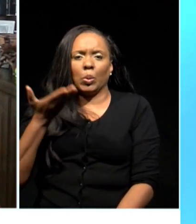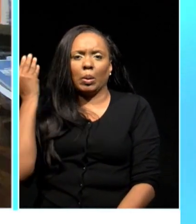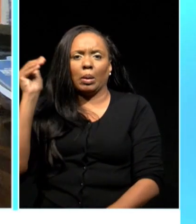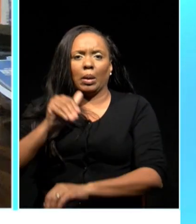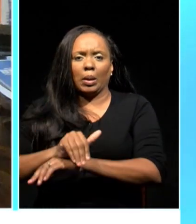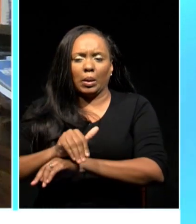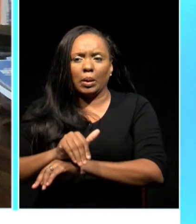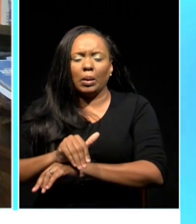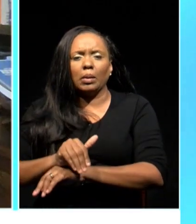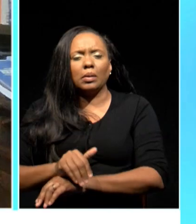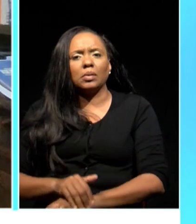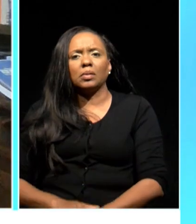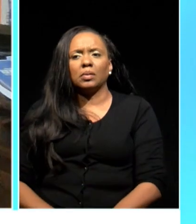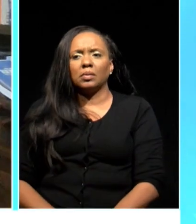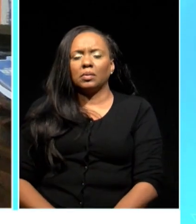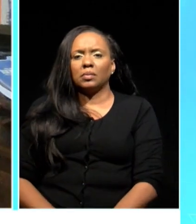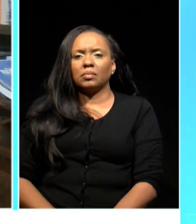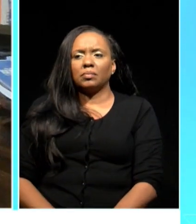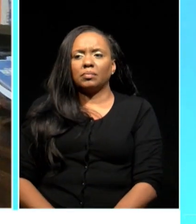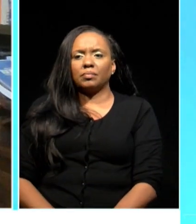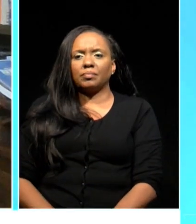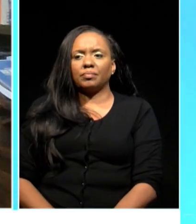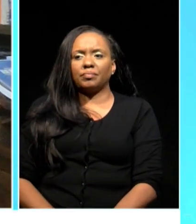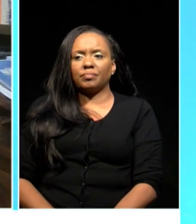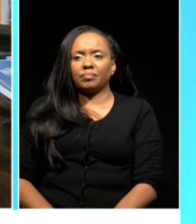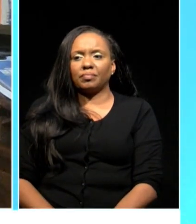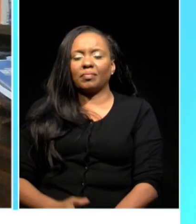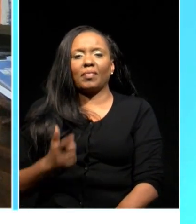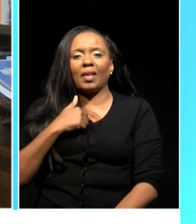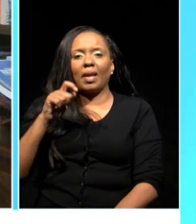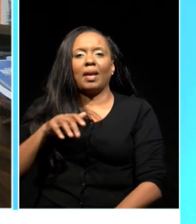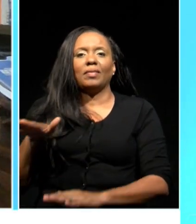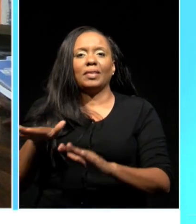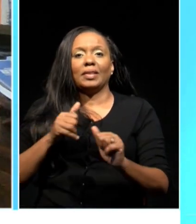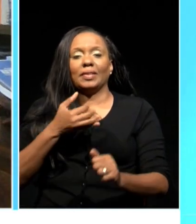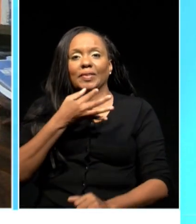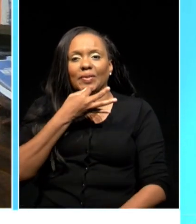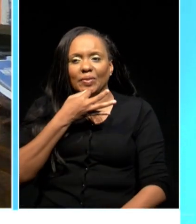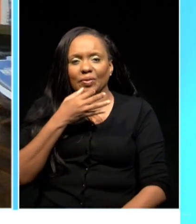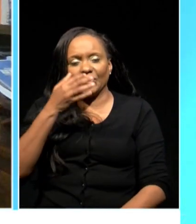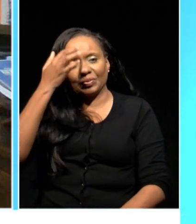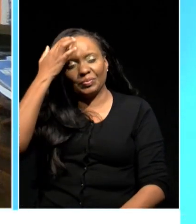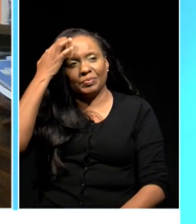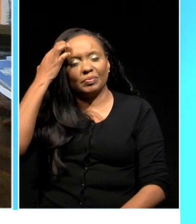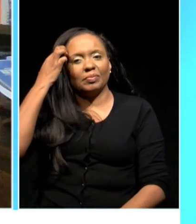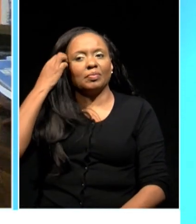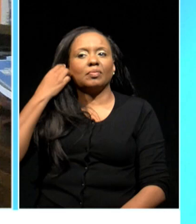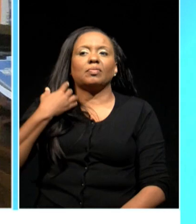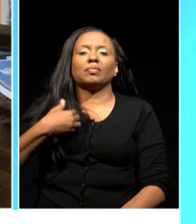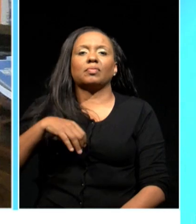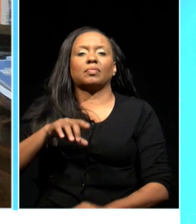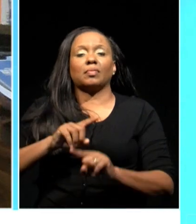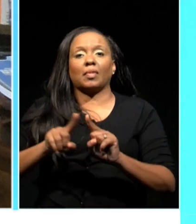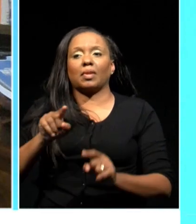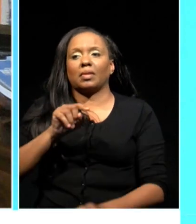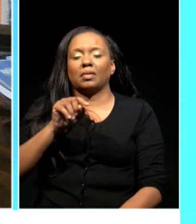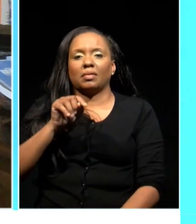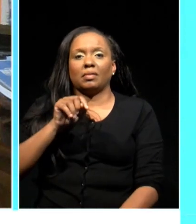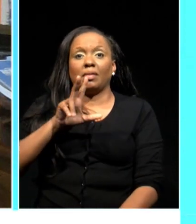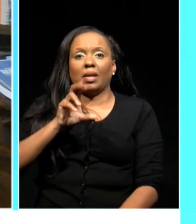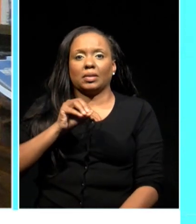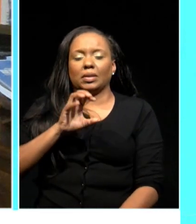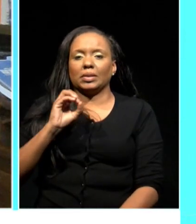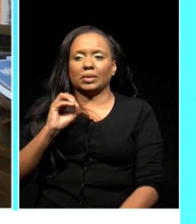night, and I really have to get that out because I have to leave shortly. Because the 30-0 result that we saw last